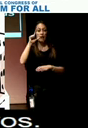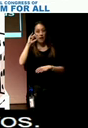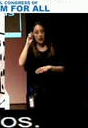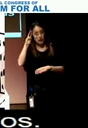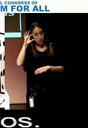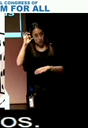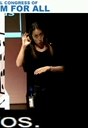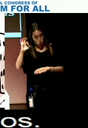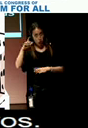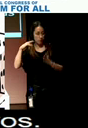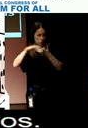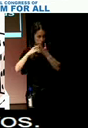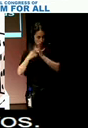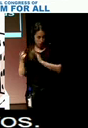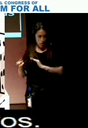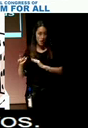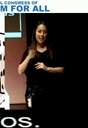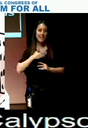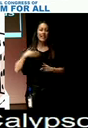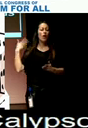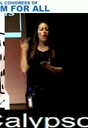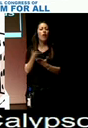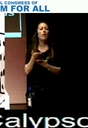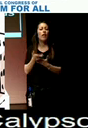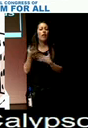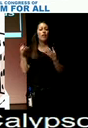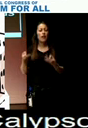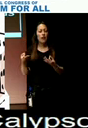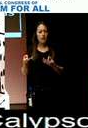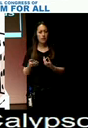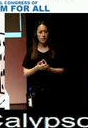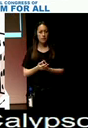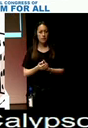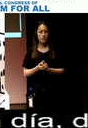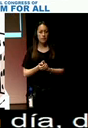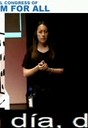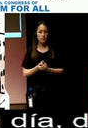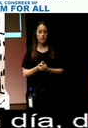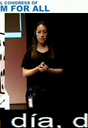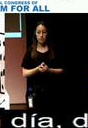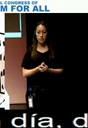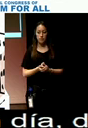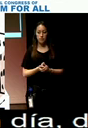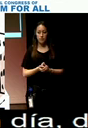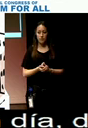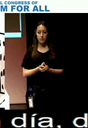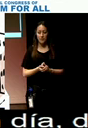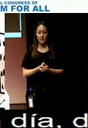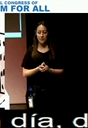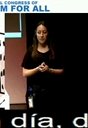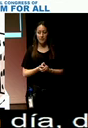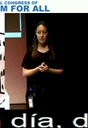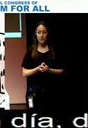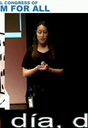today, I should say, as we come through the end of the 2013 process, which we now enter